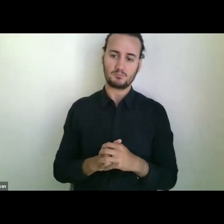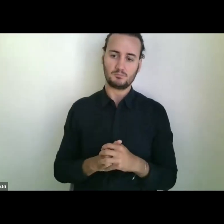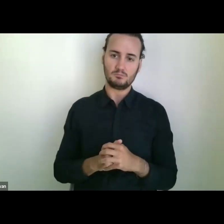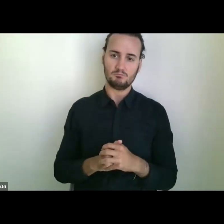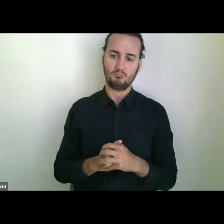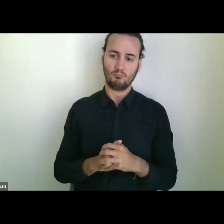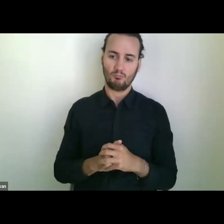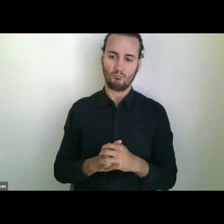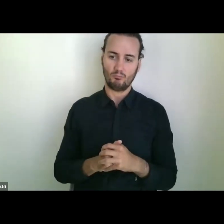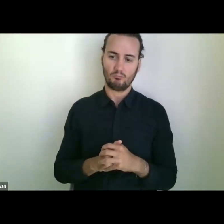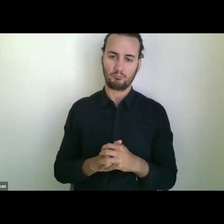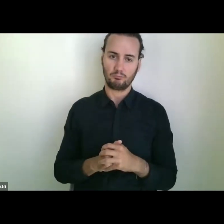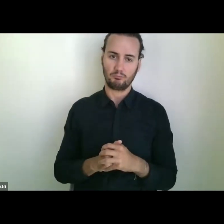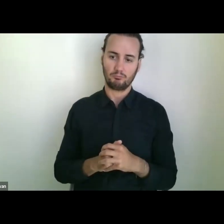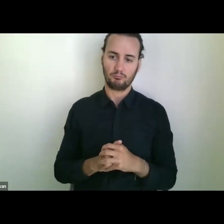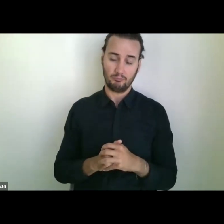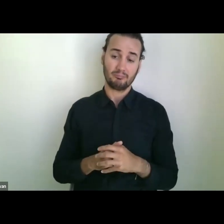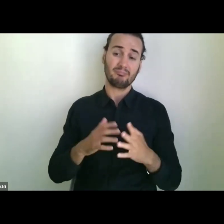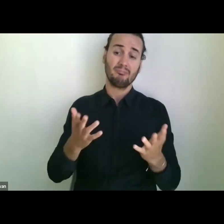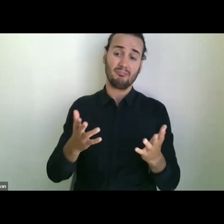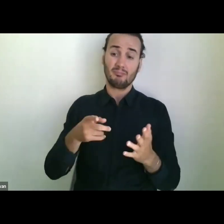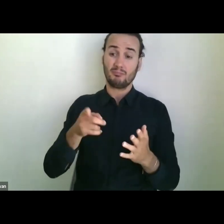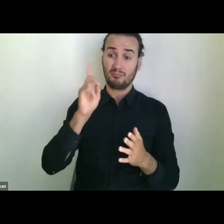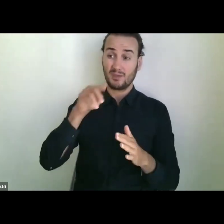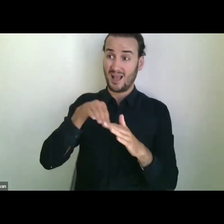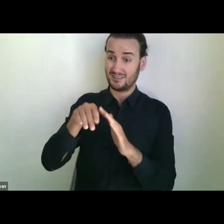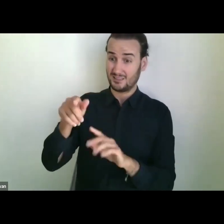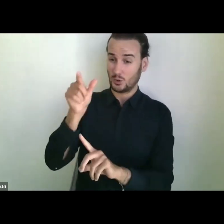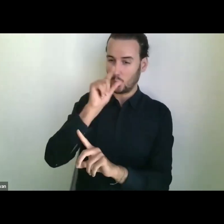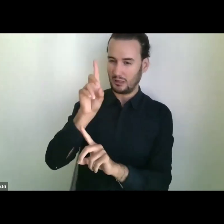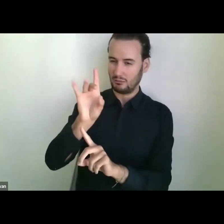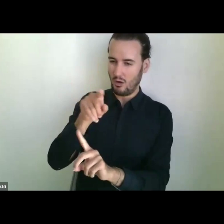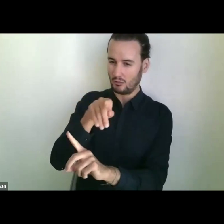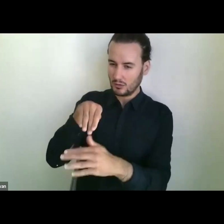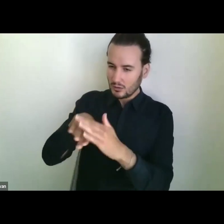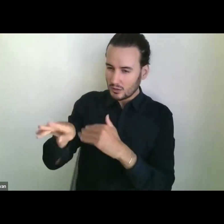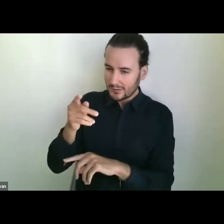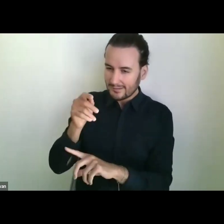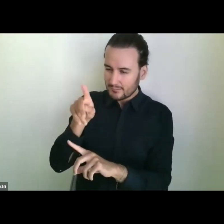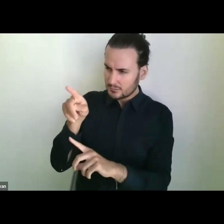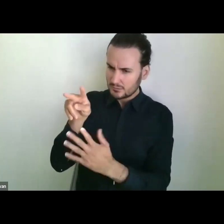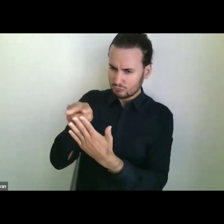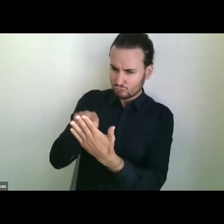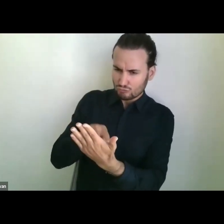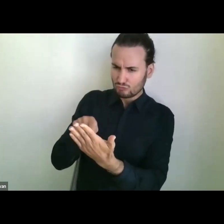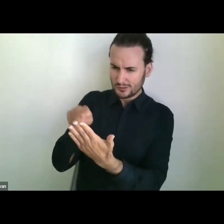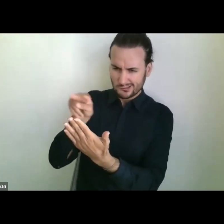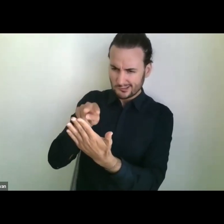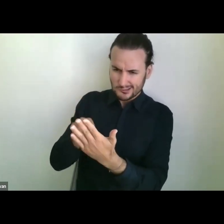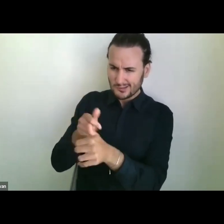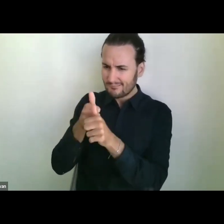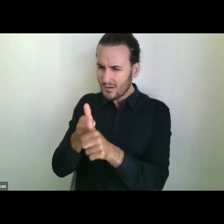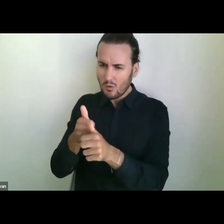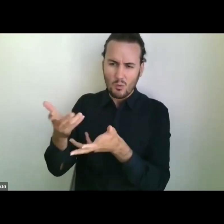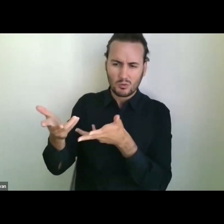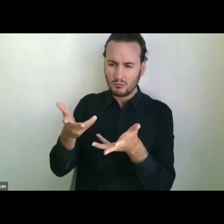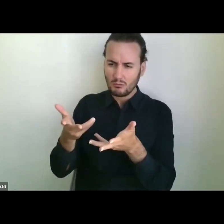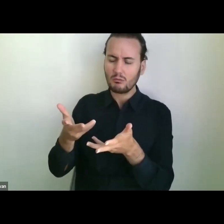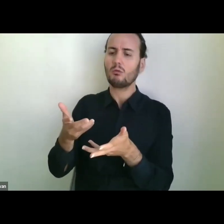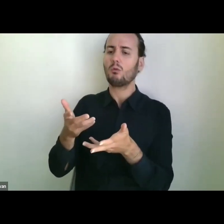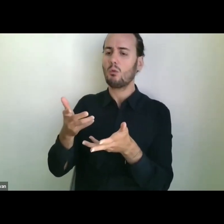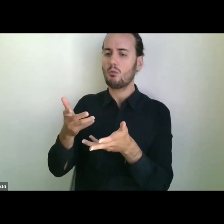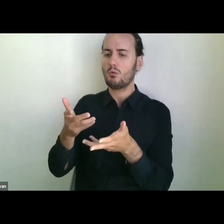you can access this Google Doc if that helps with large font lyrics, but feel free to absorb it in a way